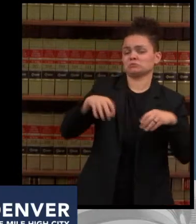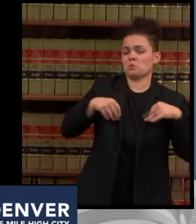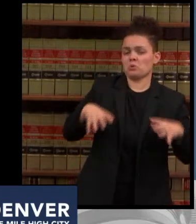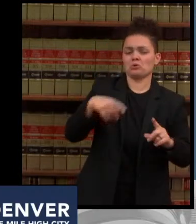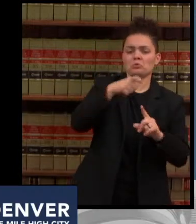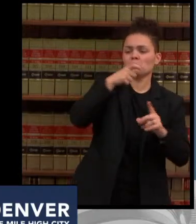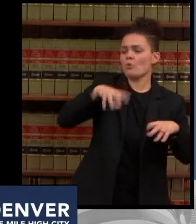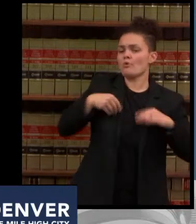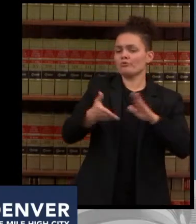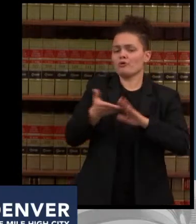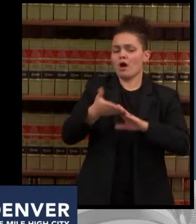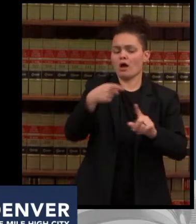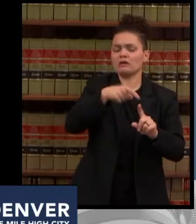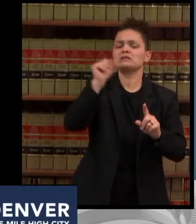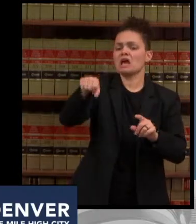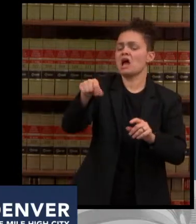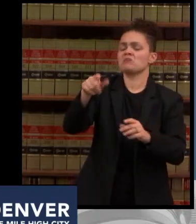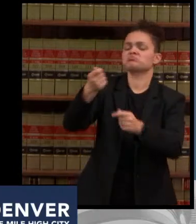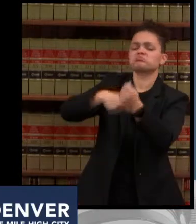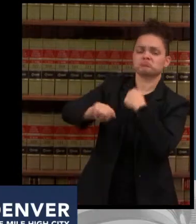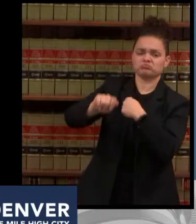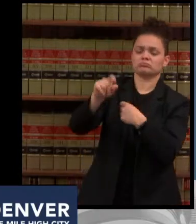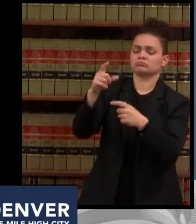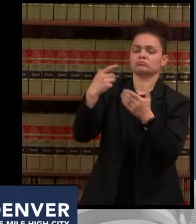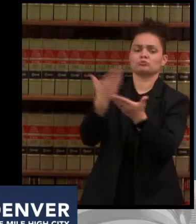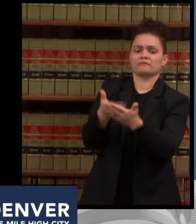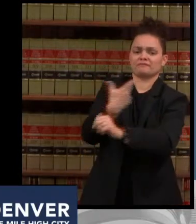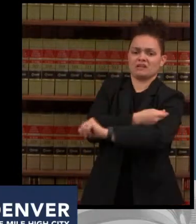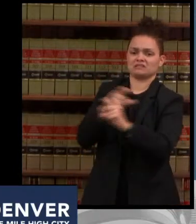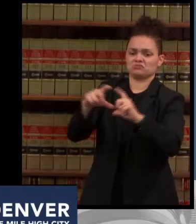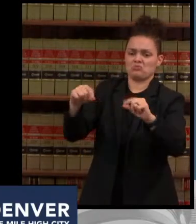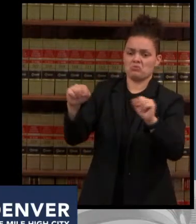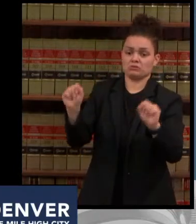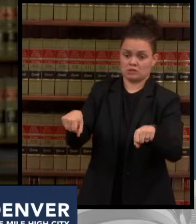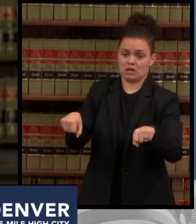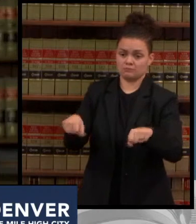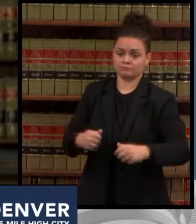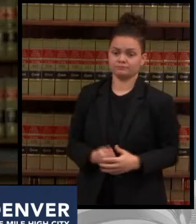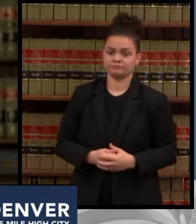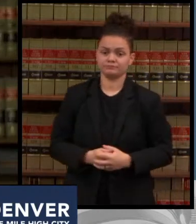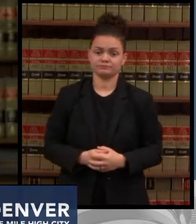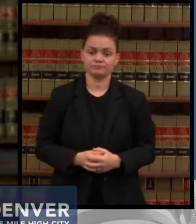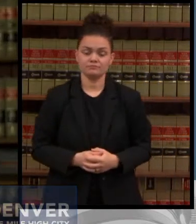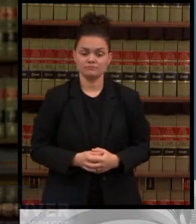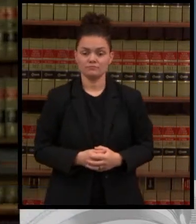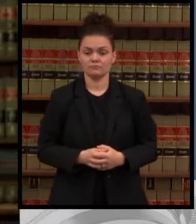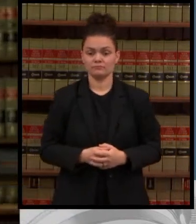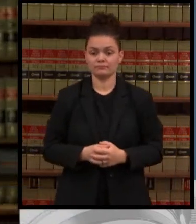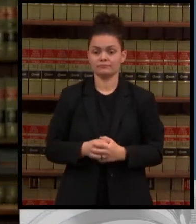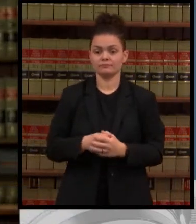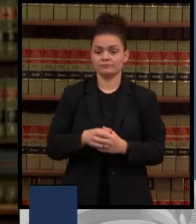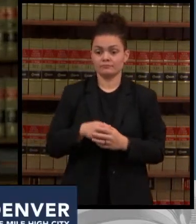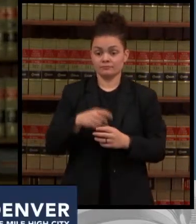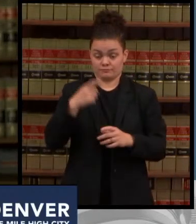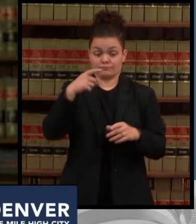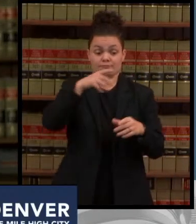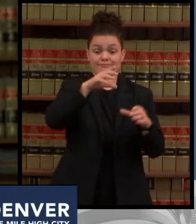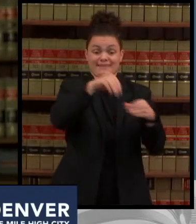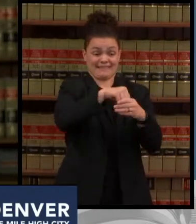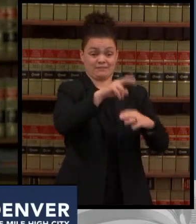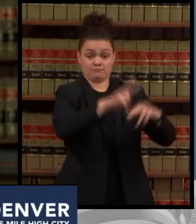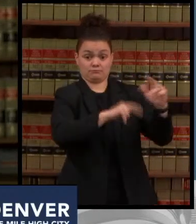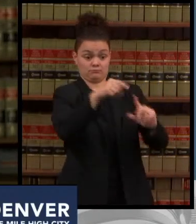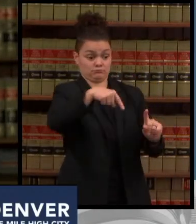at the door, making sure that at least 95% of people that are in that venue at any point in time are all